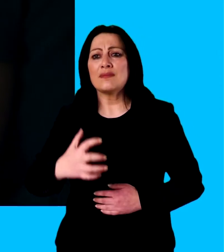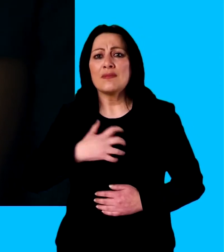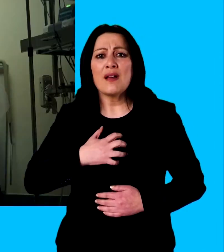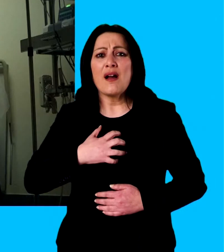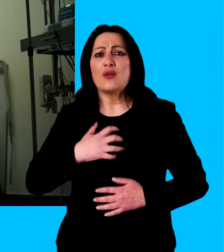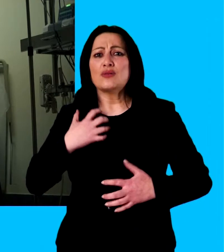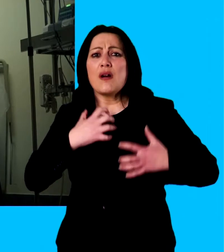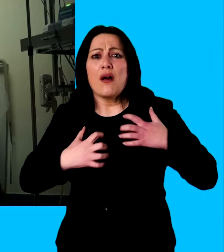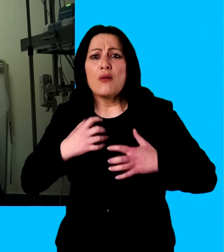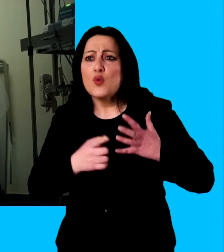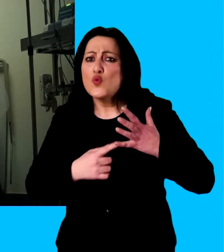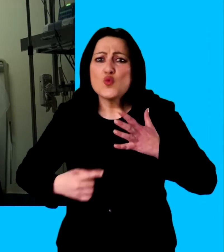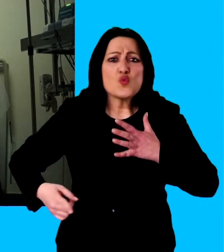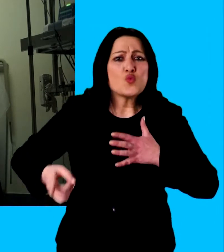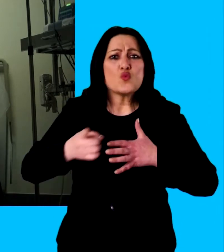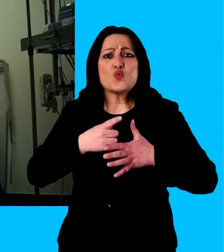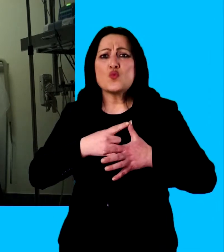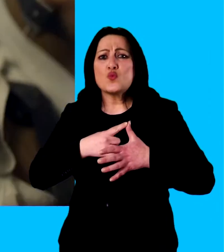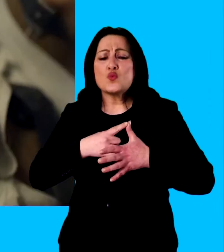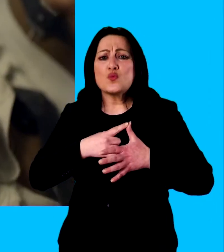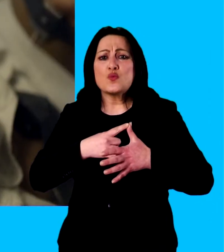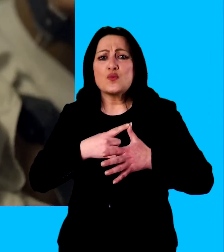anxiety, almost unbearable.